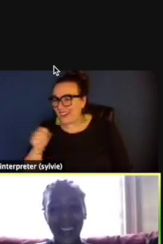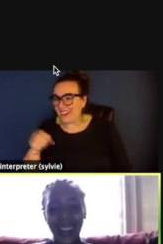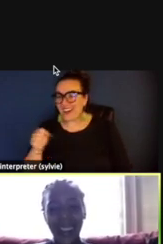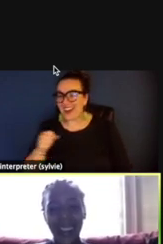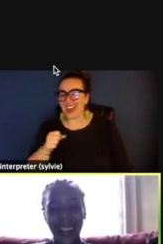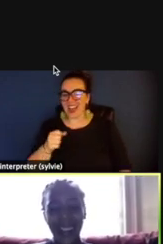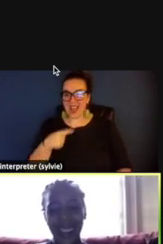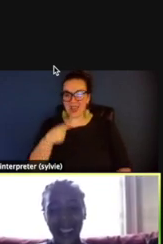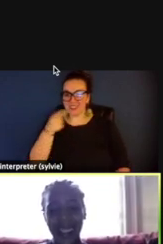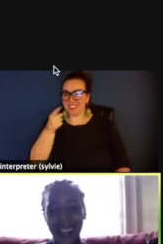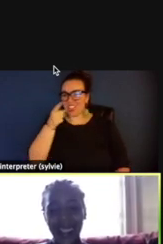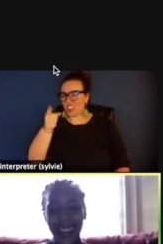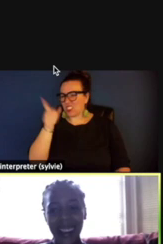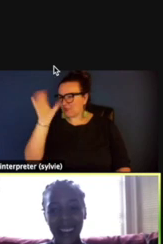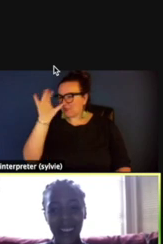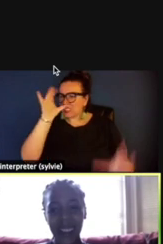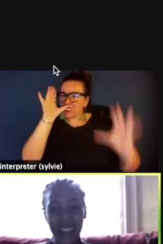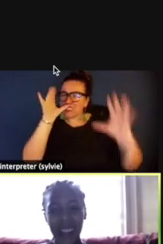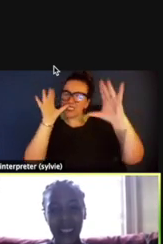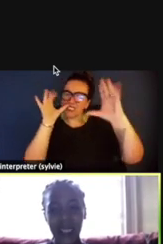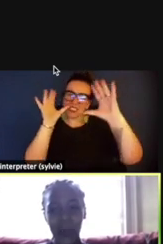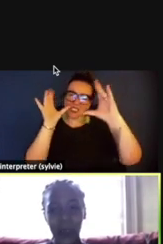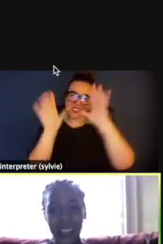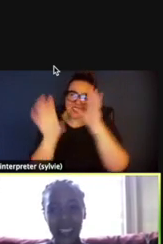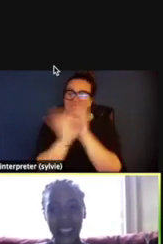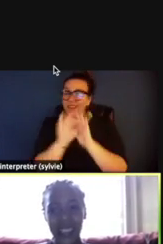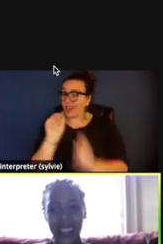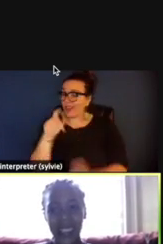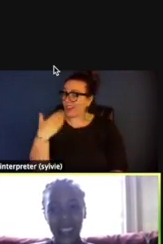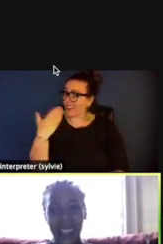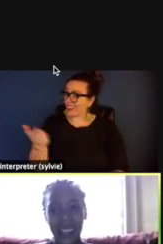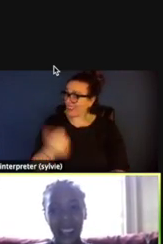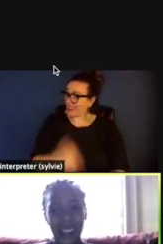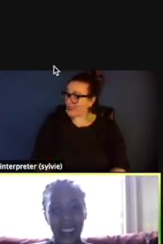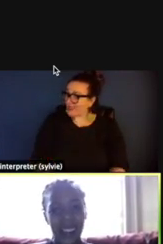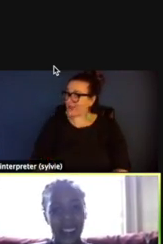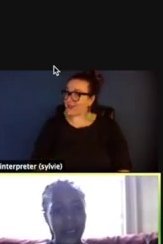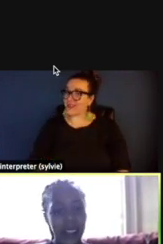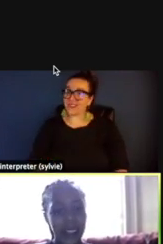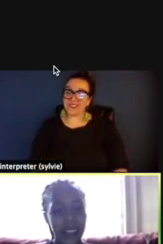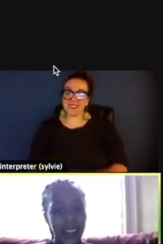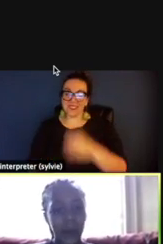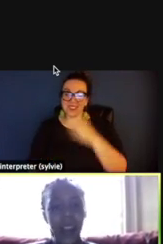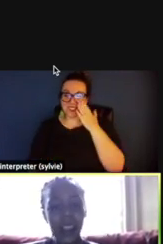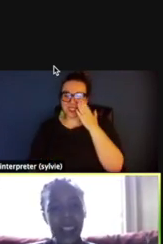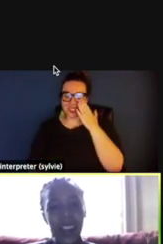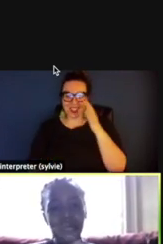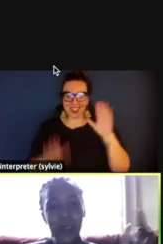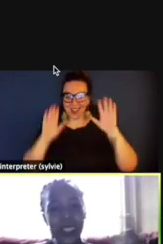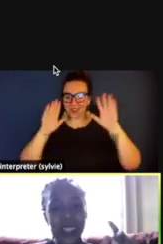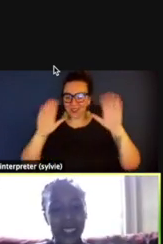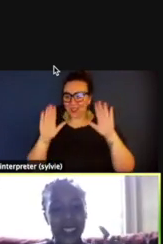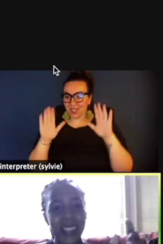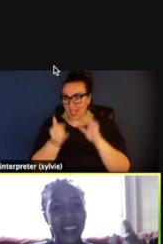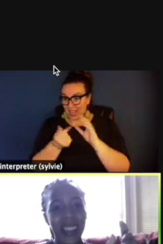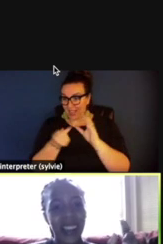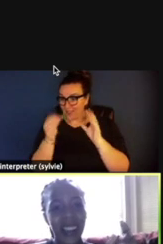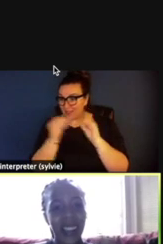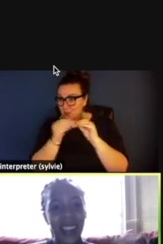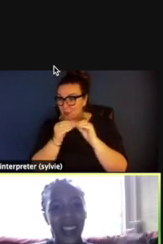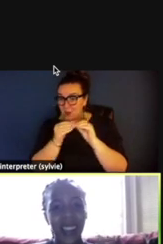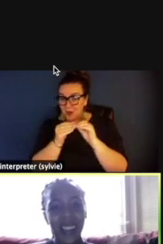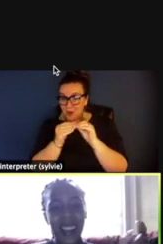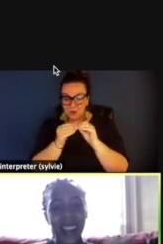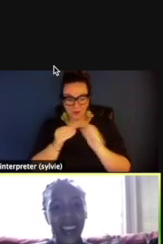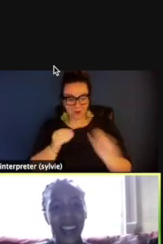tell her you've been in search for it. All right. Well, thank you so much. Yep. That was great. Well, actually, I have a few more slides. Yeah.